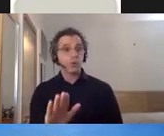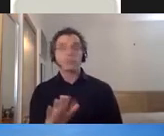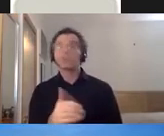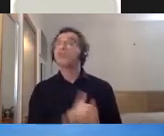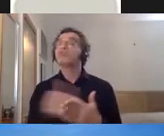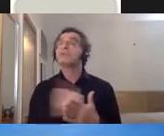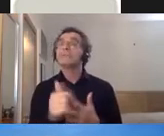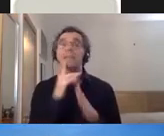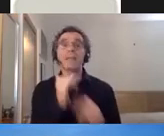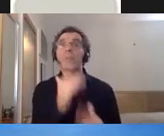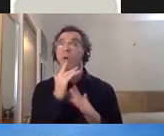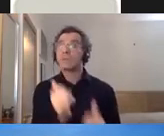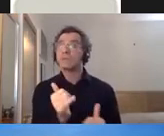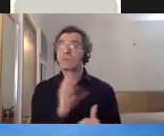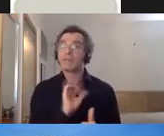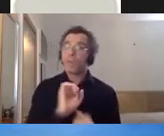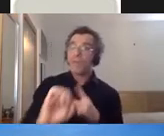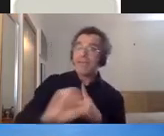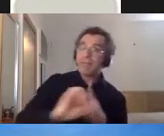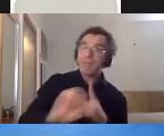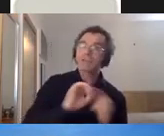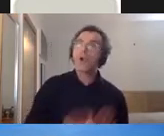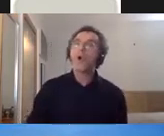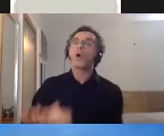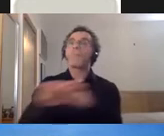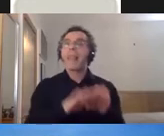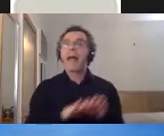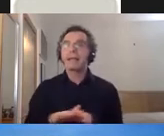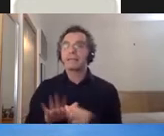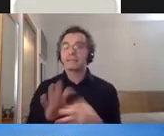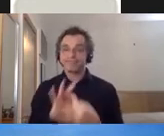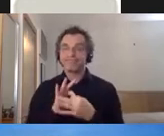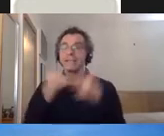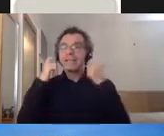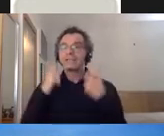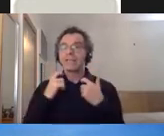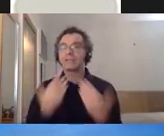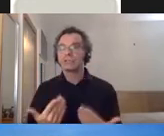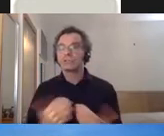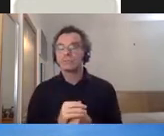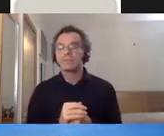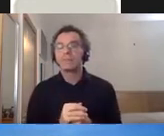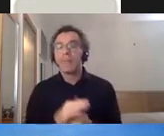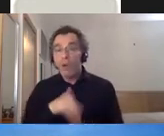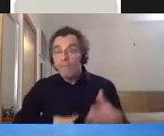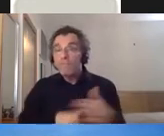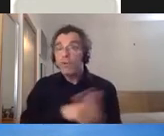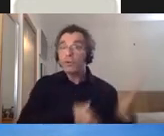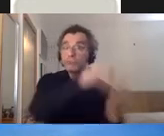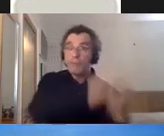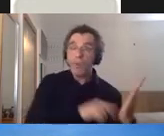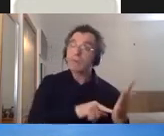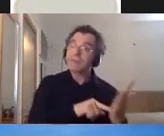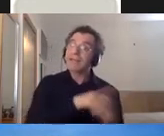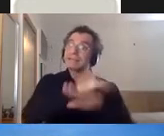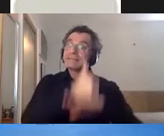routinely monitored for their impact or compliance with legislation. The full report sets out a list of